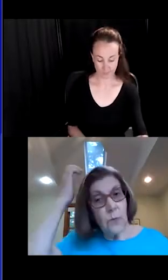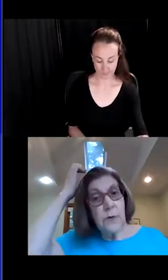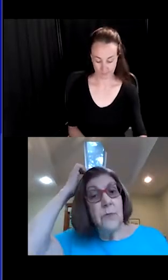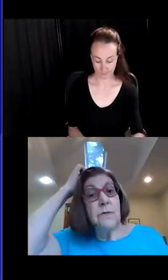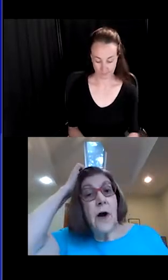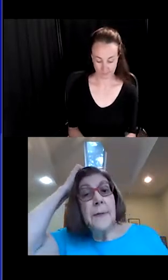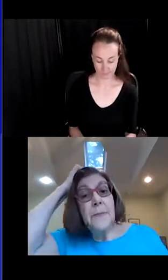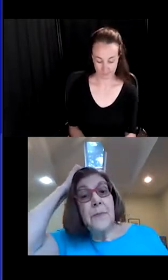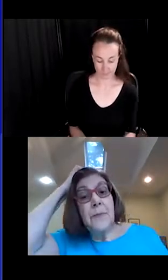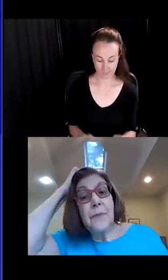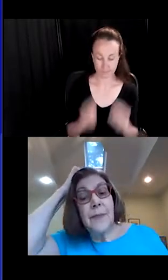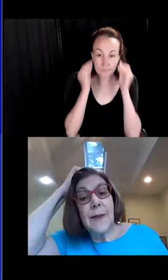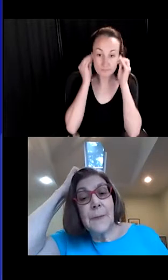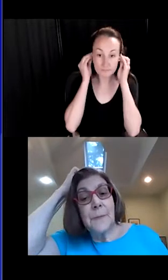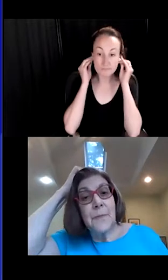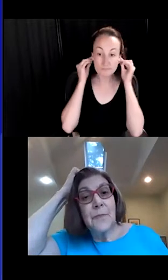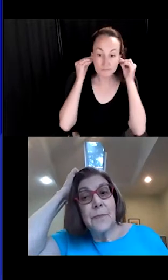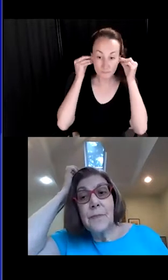and then we'll move on.